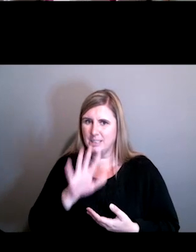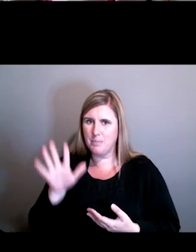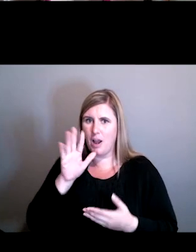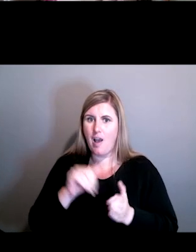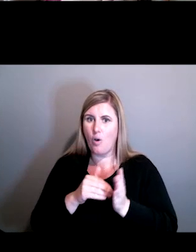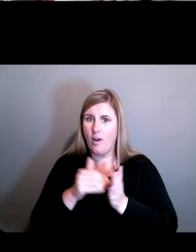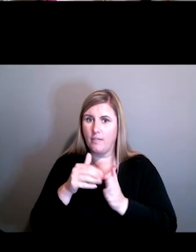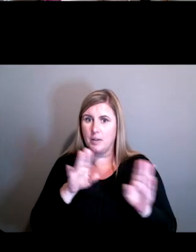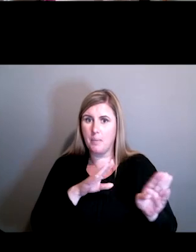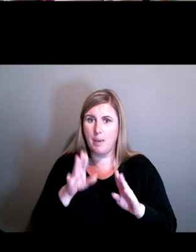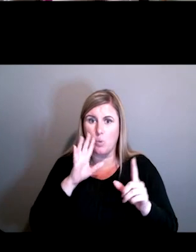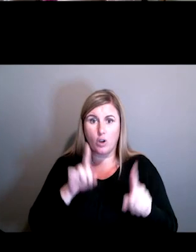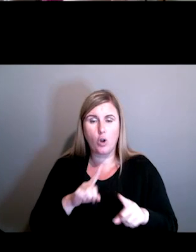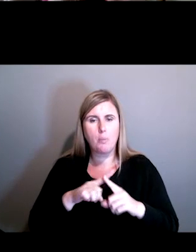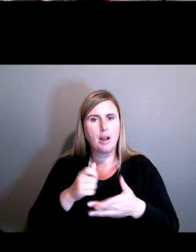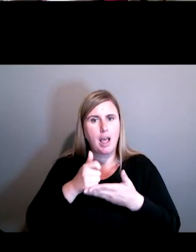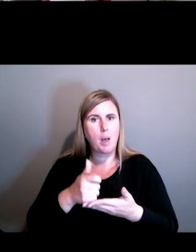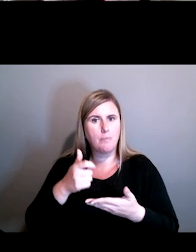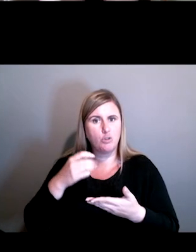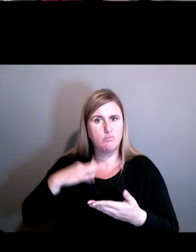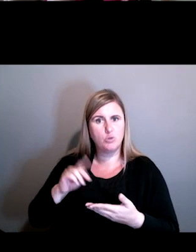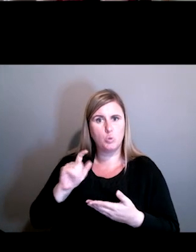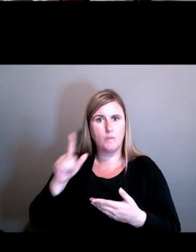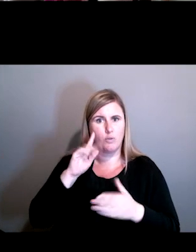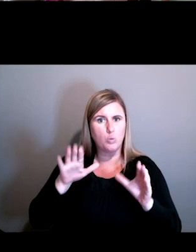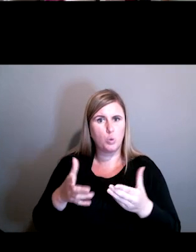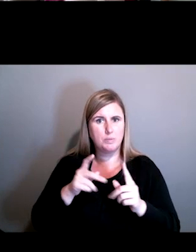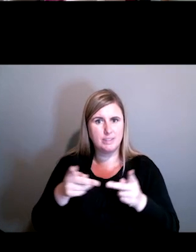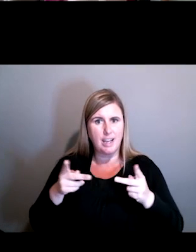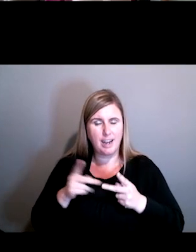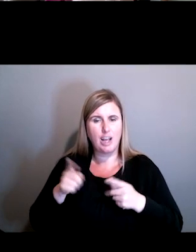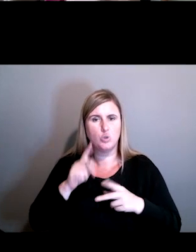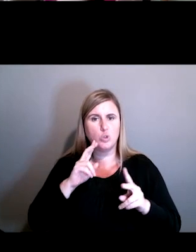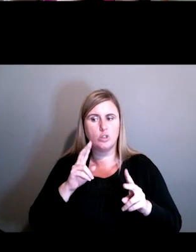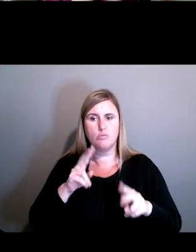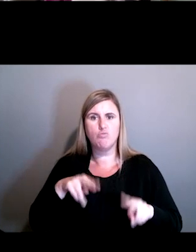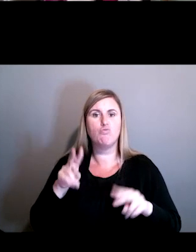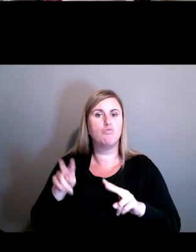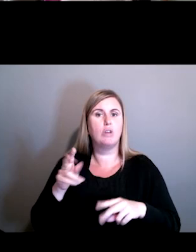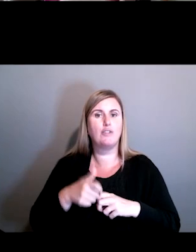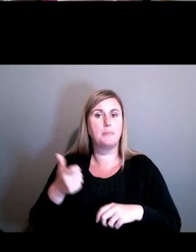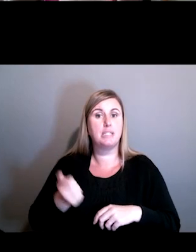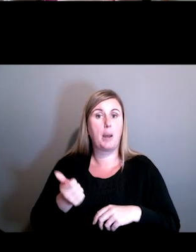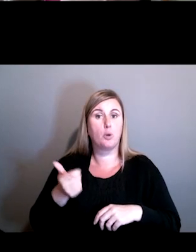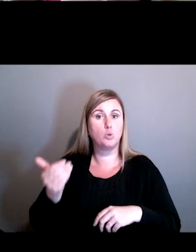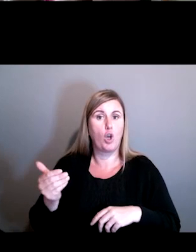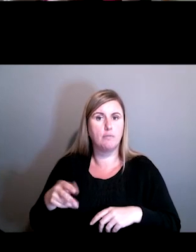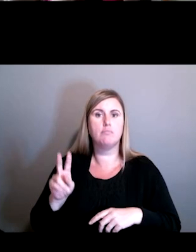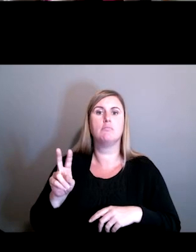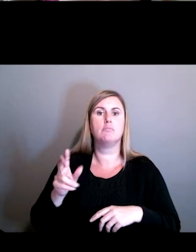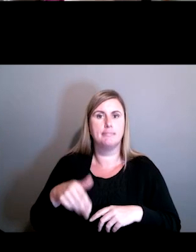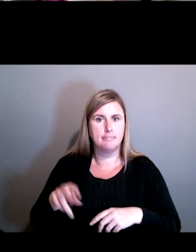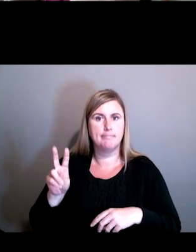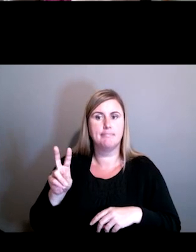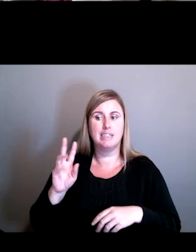is a helpful tool in the group setting as you're just going to look up every time the timer goes off. It is important to collect data and select